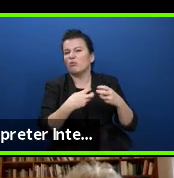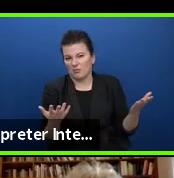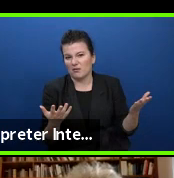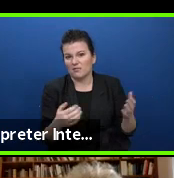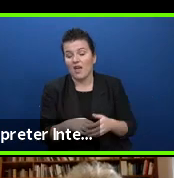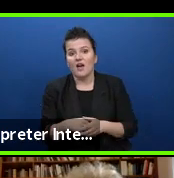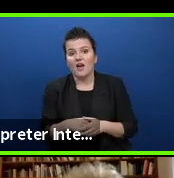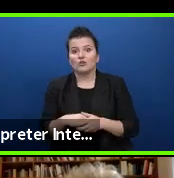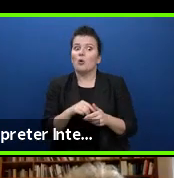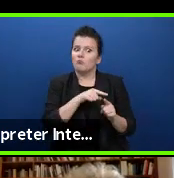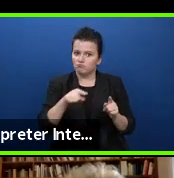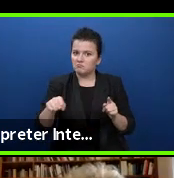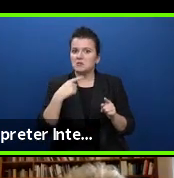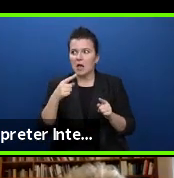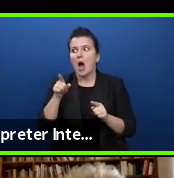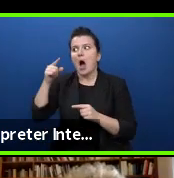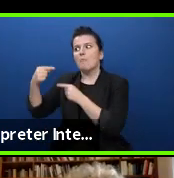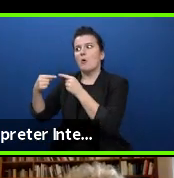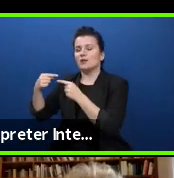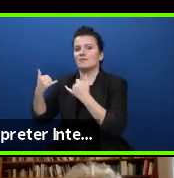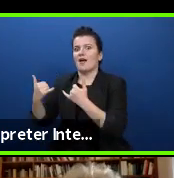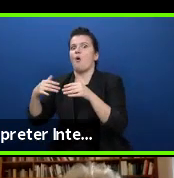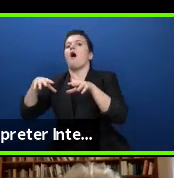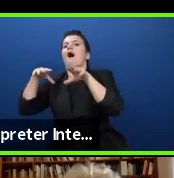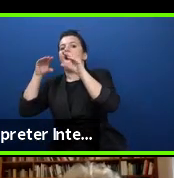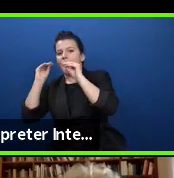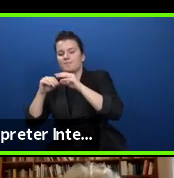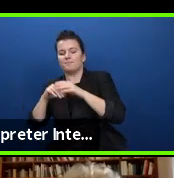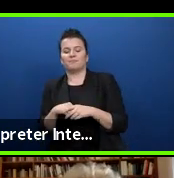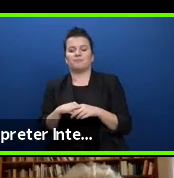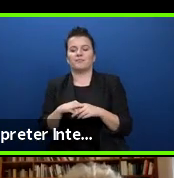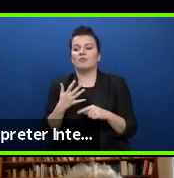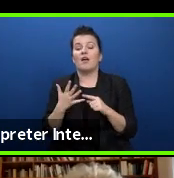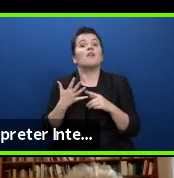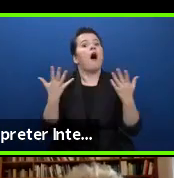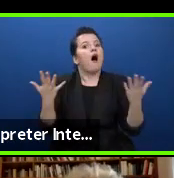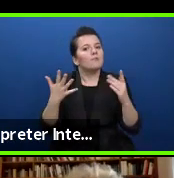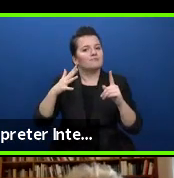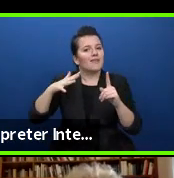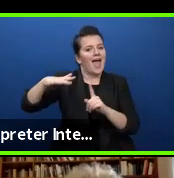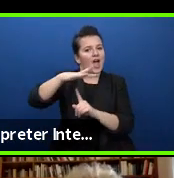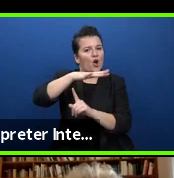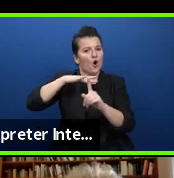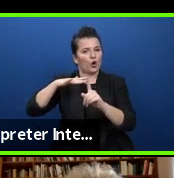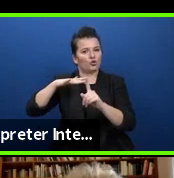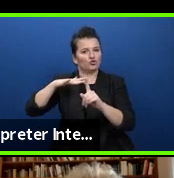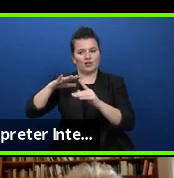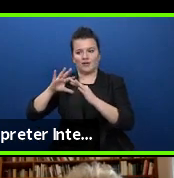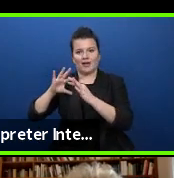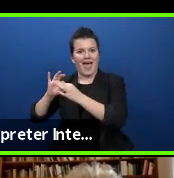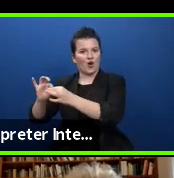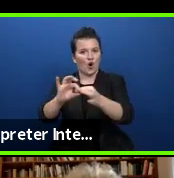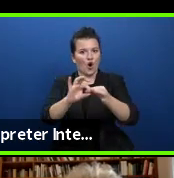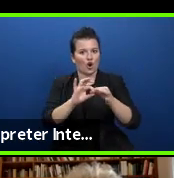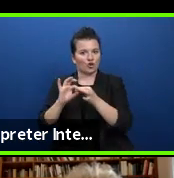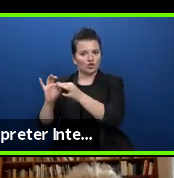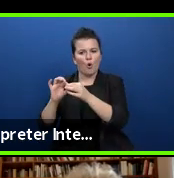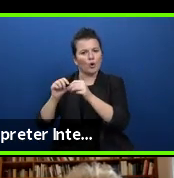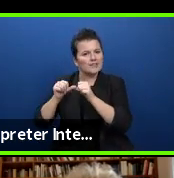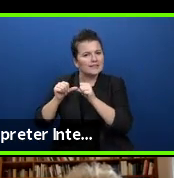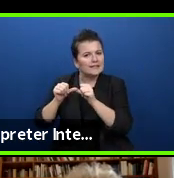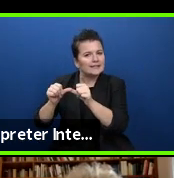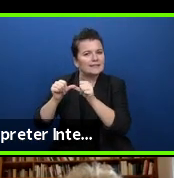to reach out to other sectors, to think about more ecological, sustainable recovery and the future. And then I